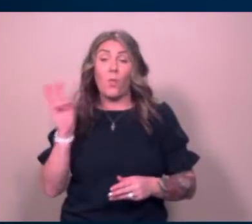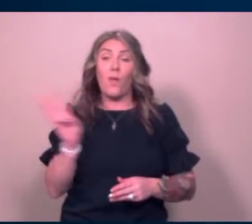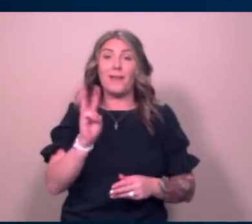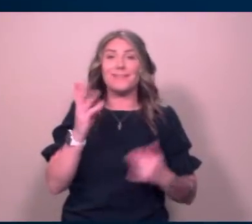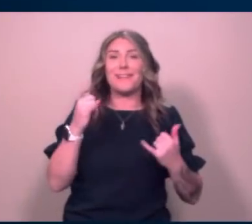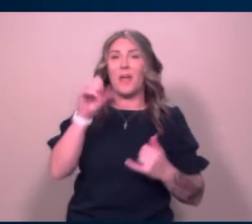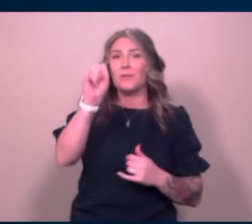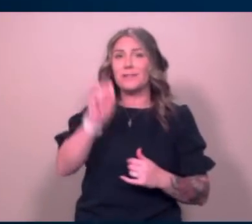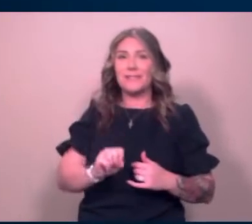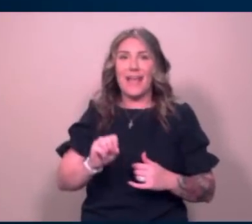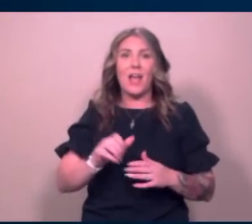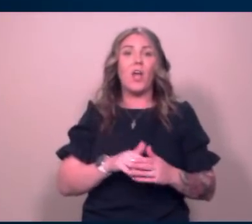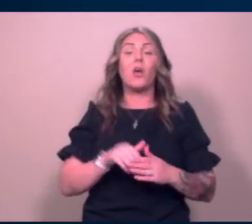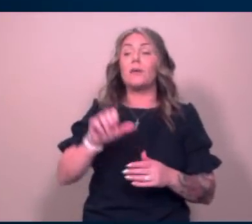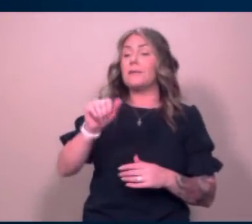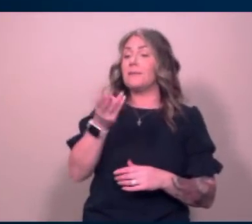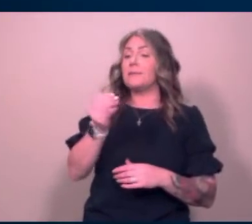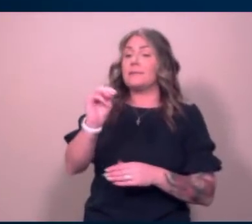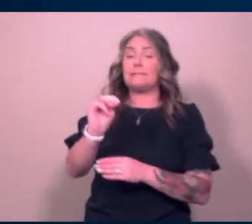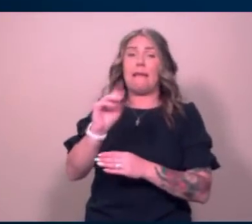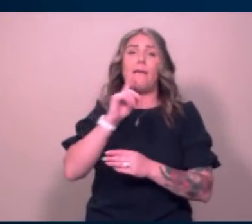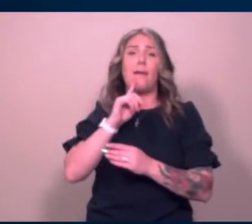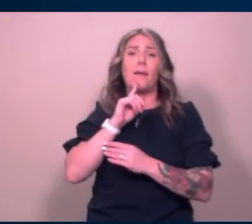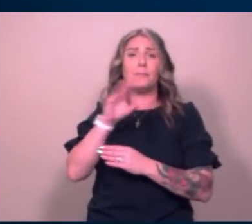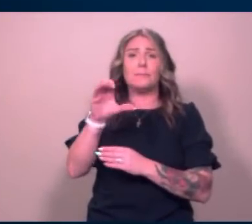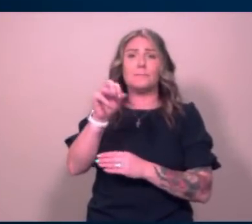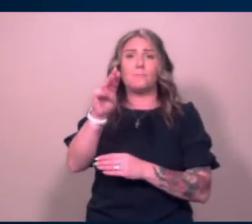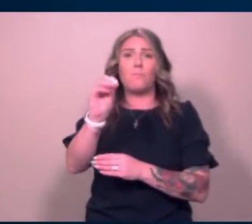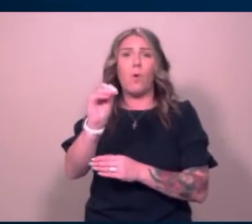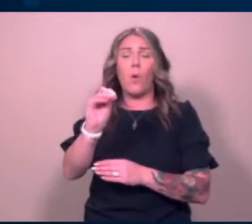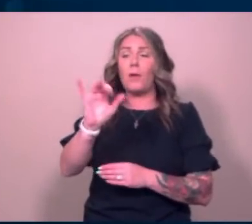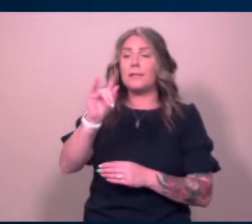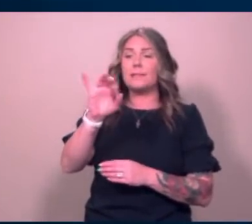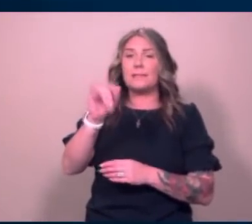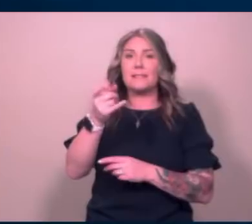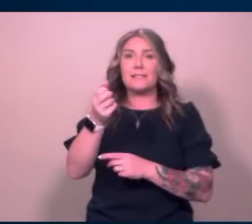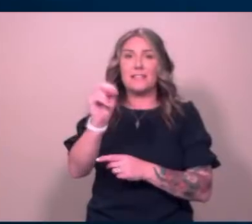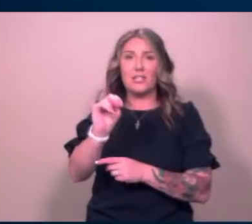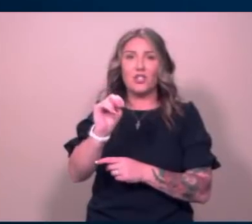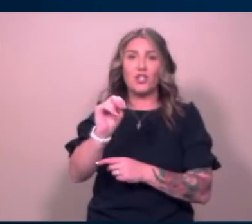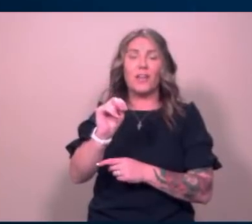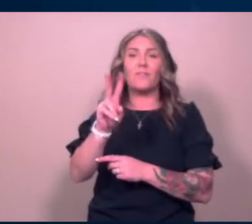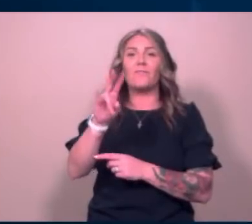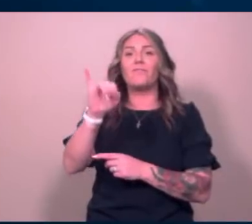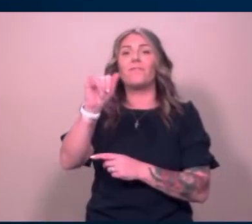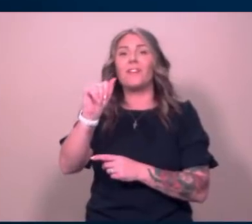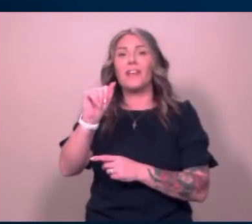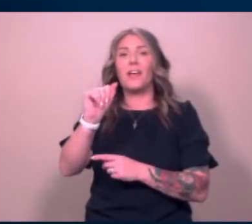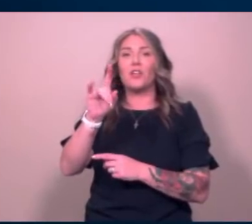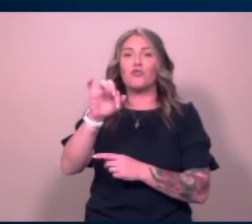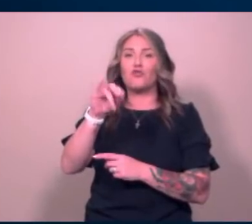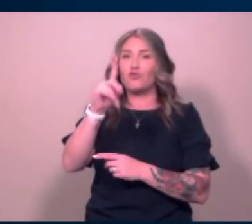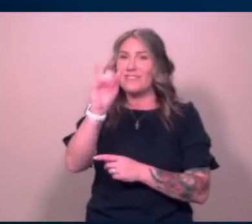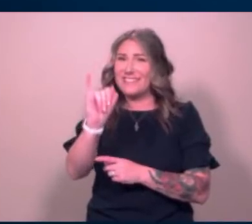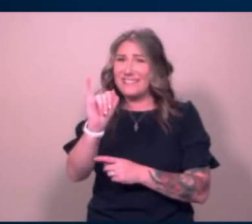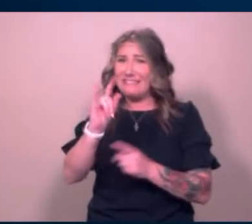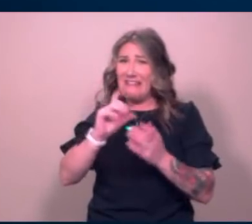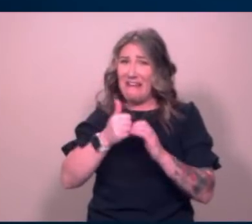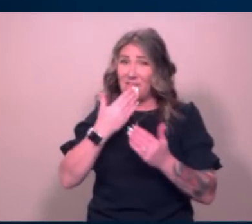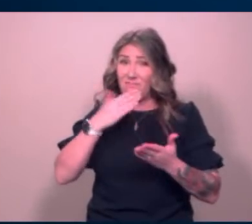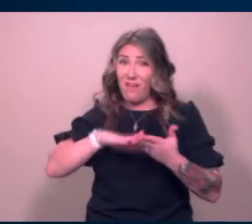Sam Antonios, the Chief Clinical Officer for Ascension Via Christi. I'm afraid to ask, how bad is it,